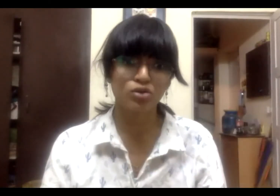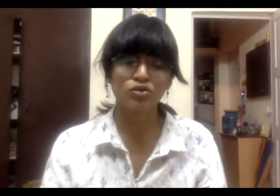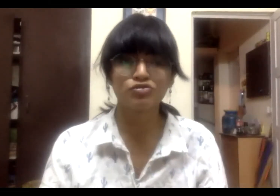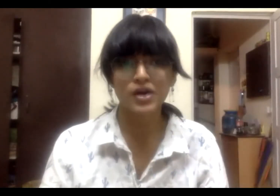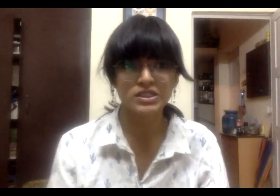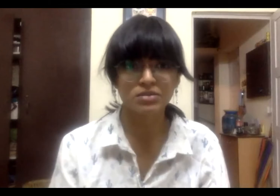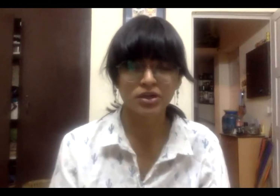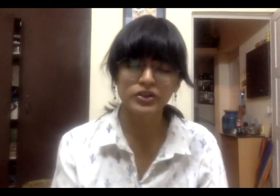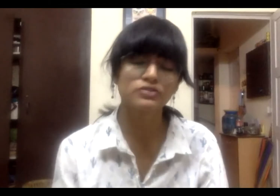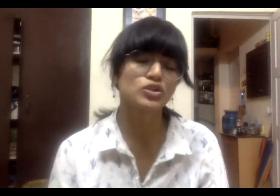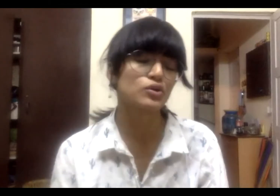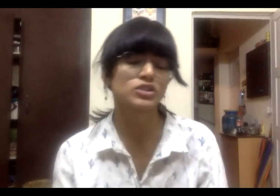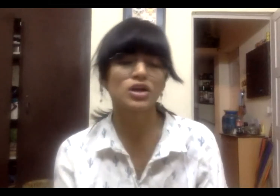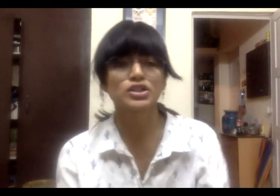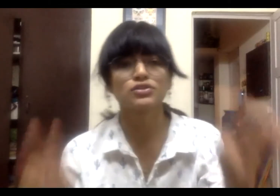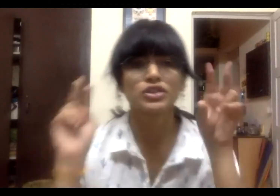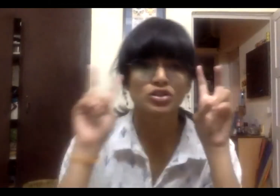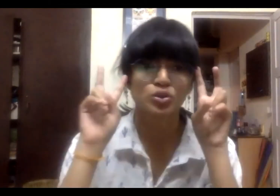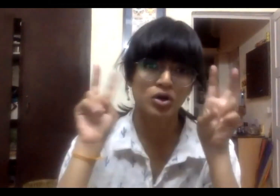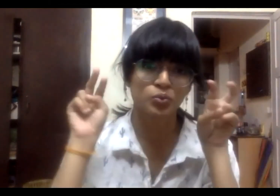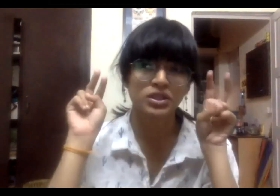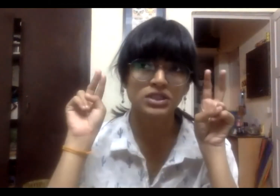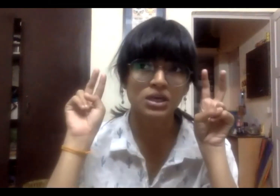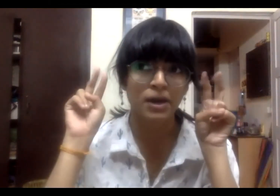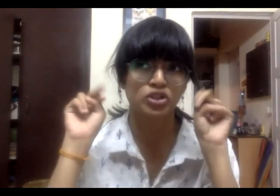paintings look very similar. They've sort of started to fit into